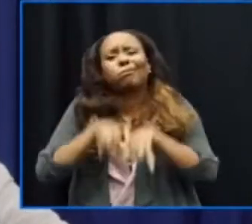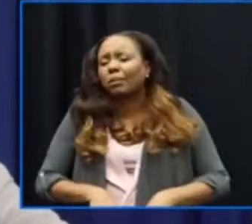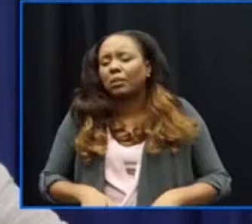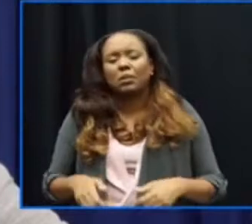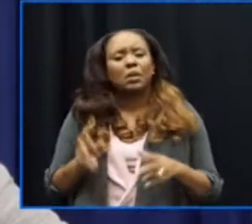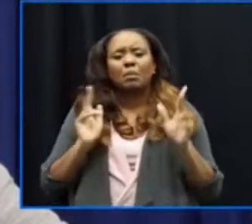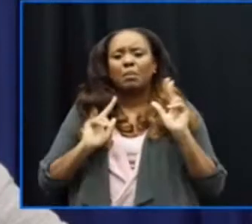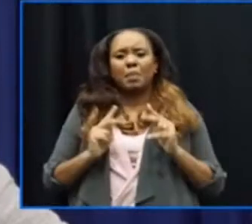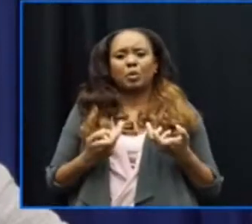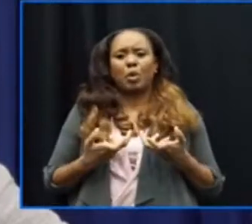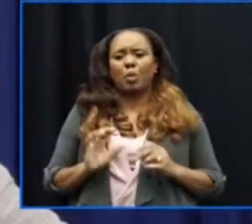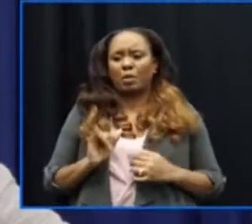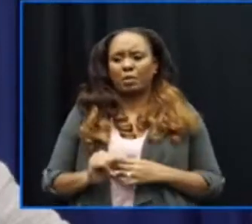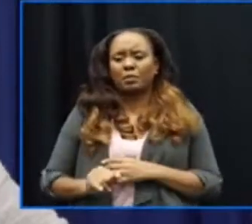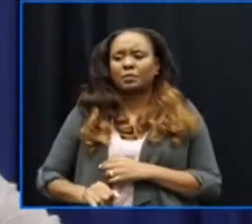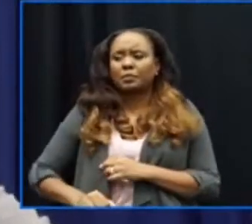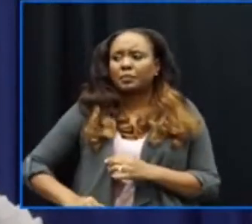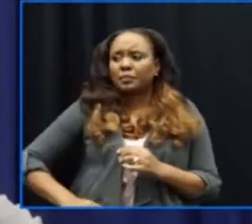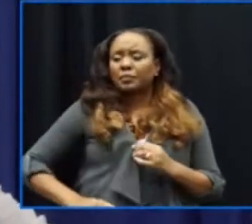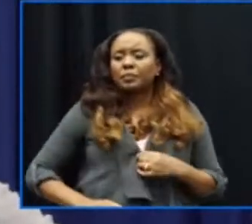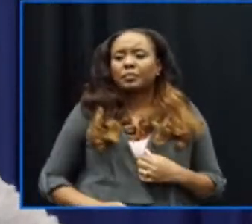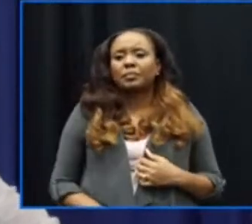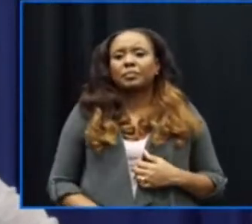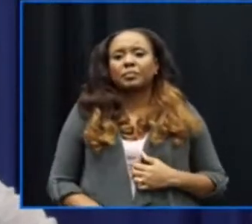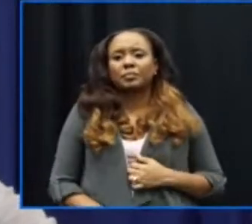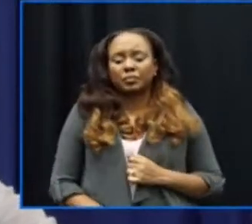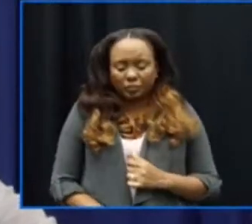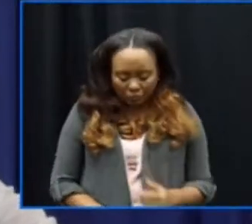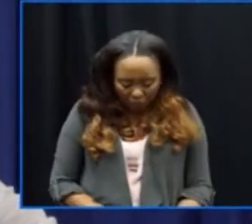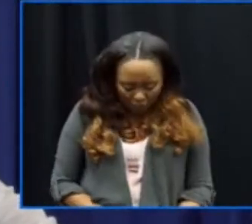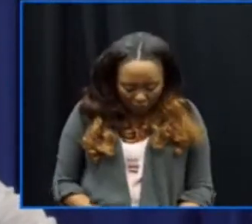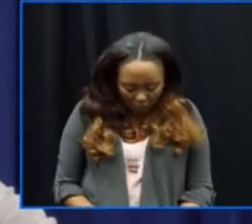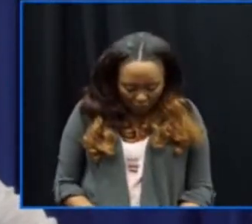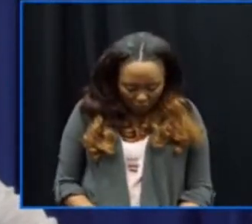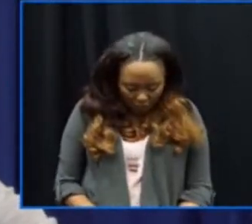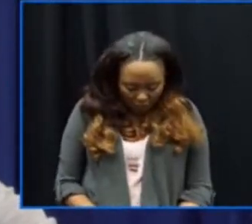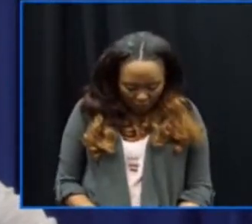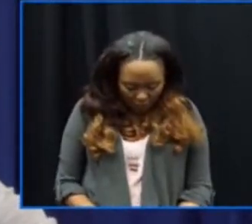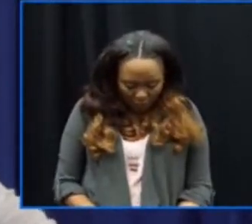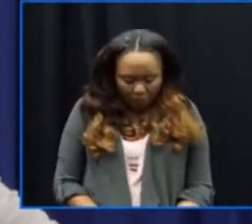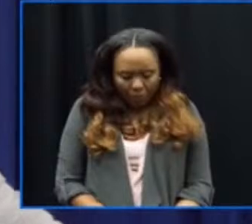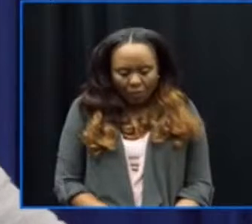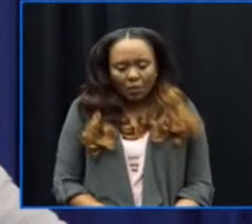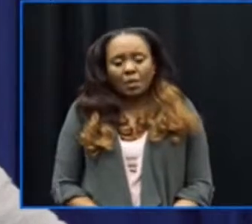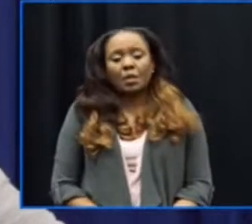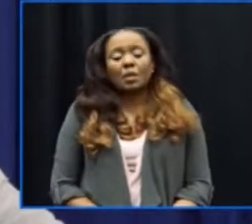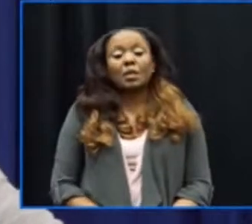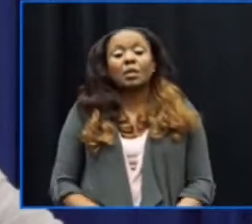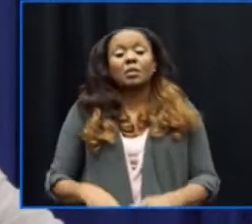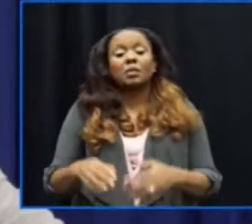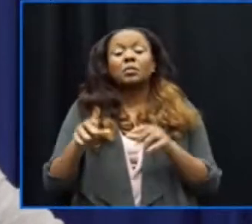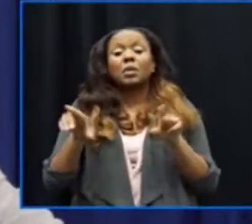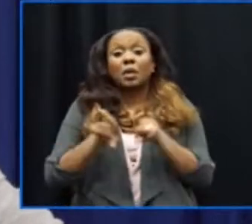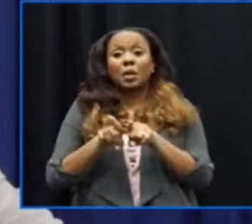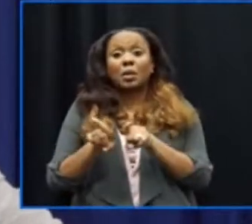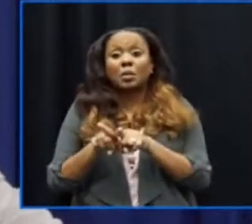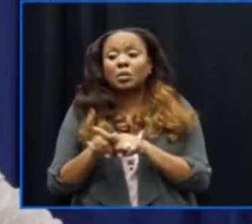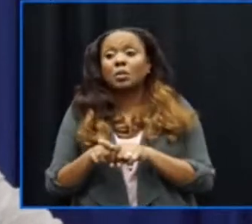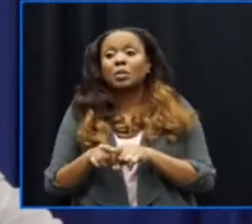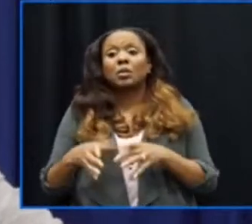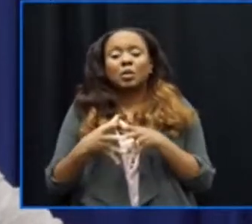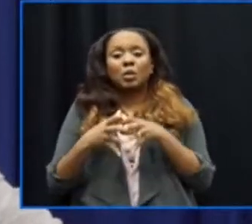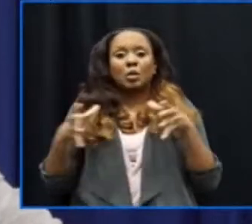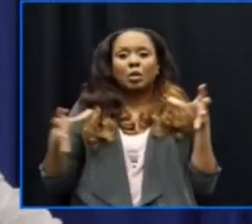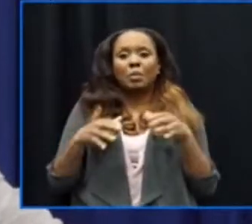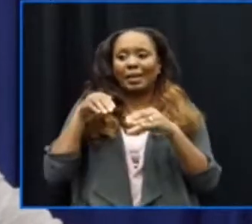the ability to take lump sum payments periodically must be a feature of the scheme. There is too